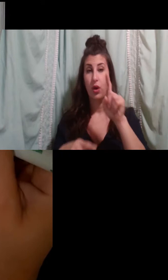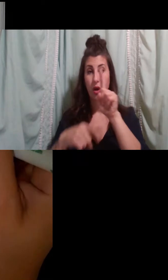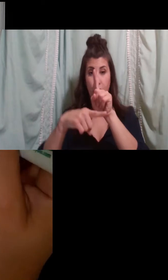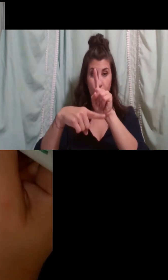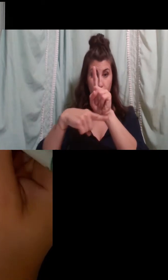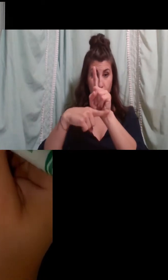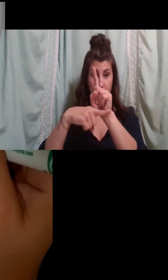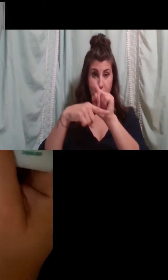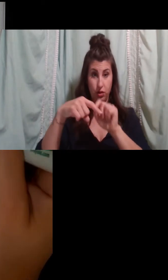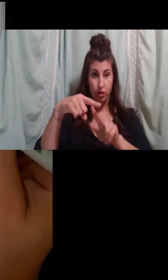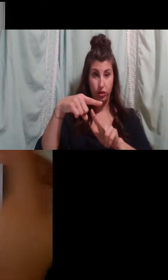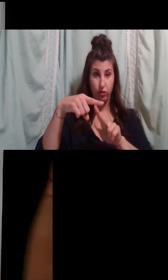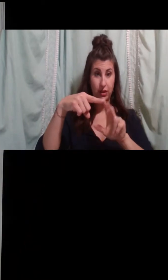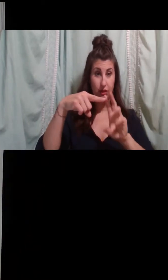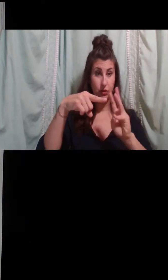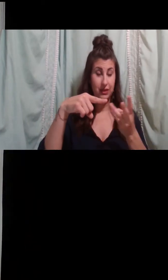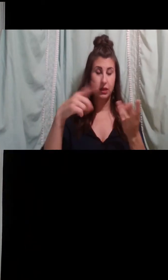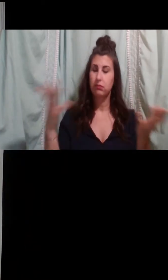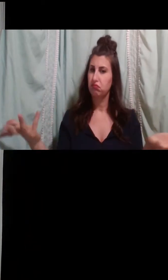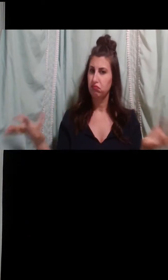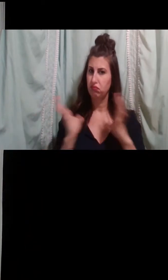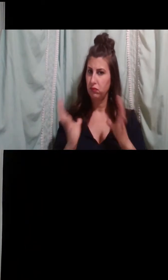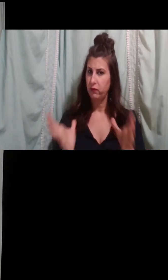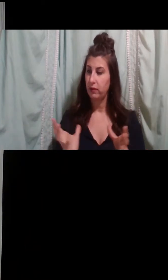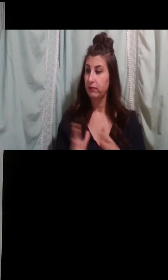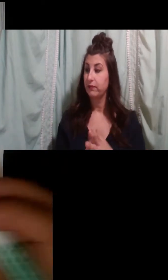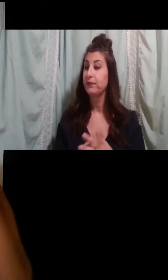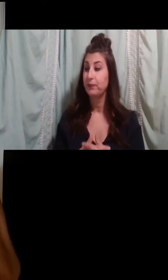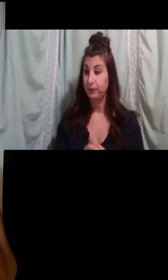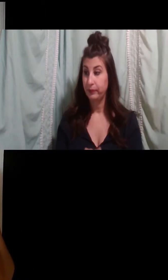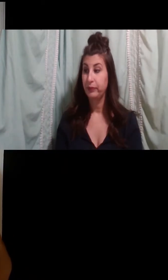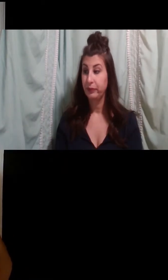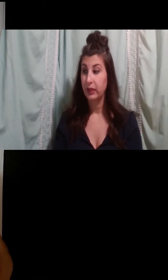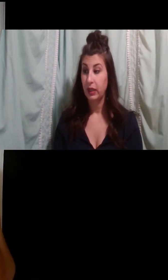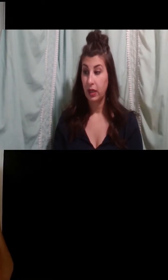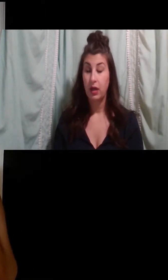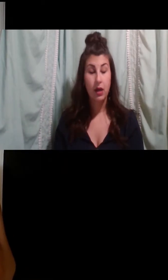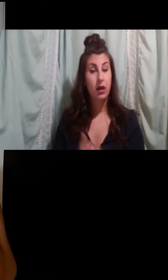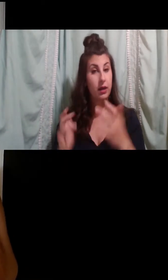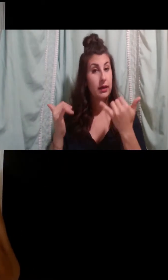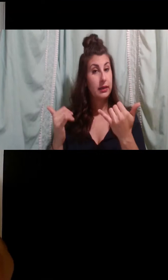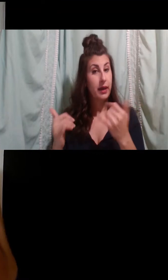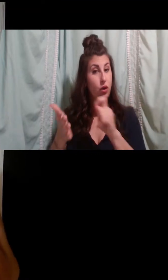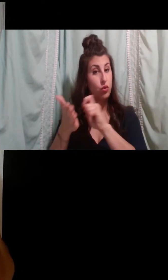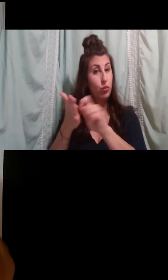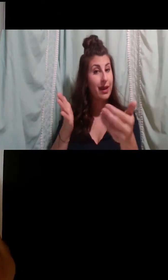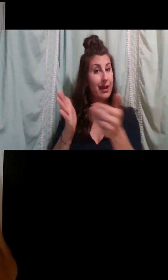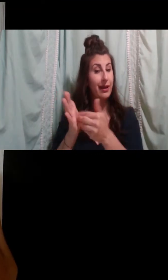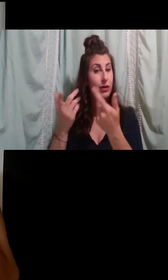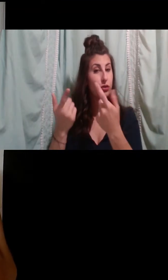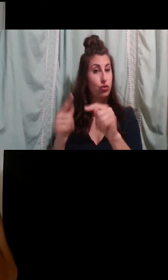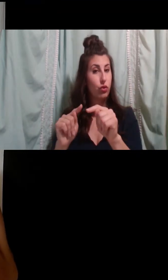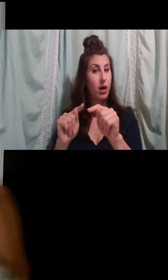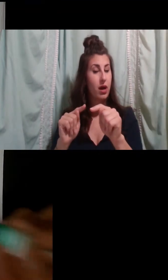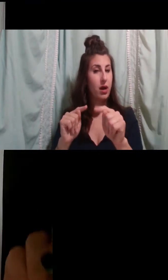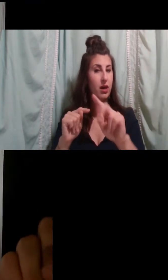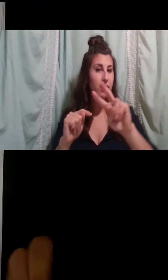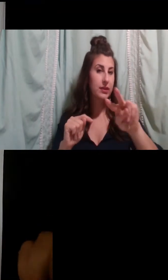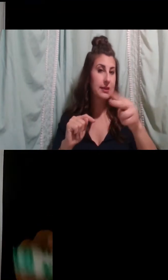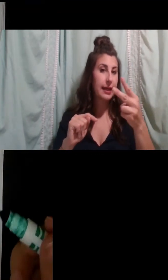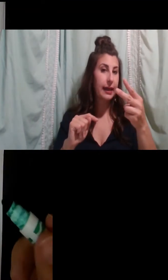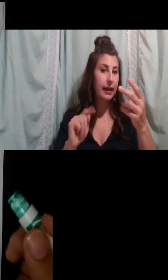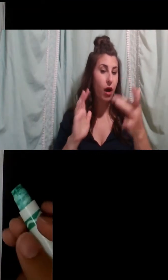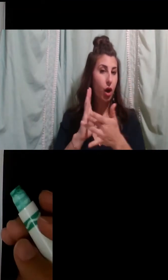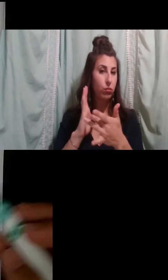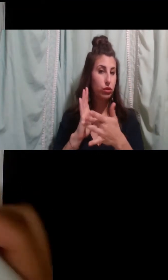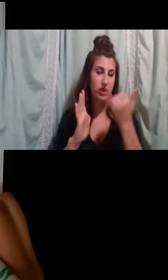get 1 over 3 to the 6th. Okay. Now let's rewrite this problem and try the second way, just in case you like